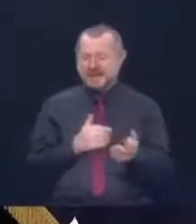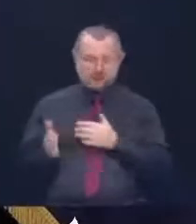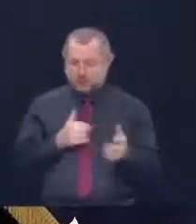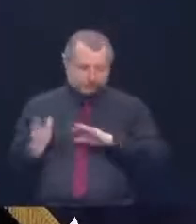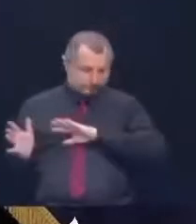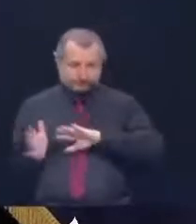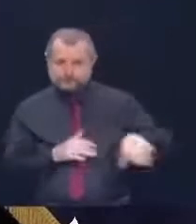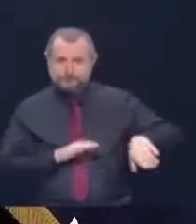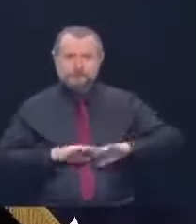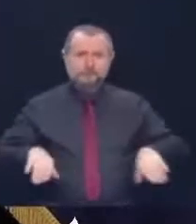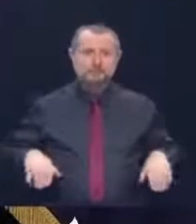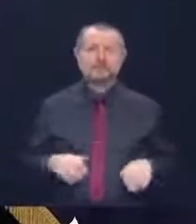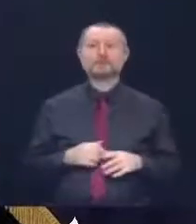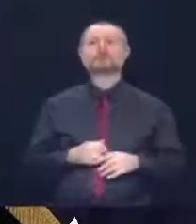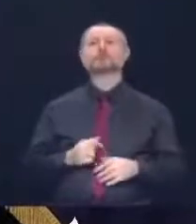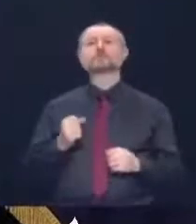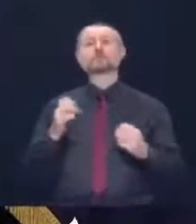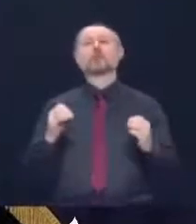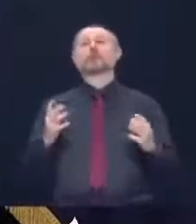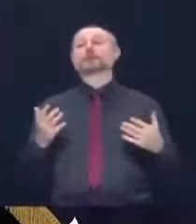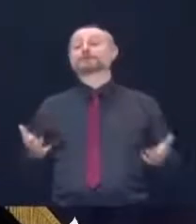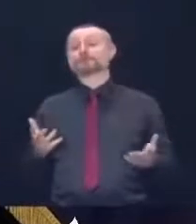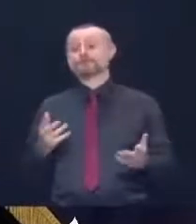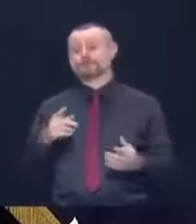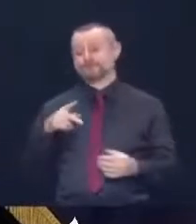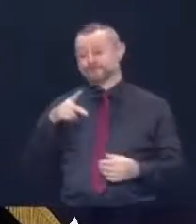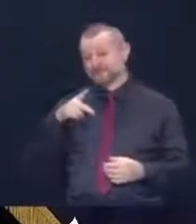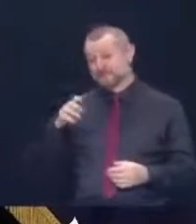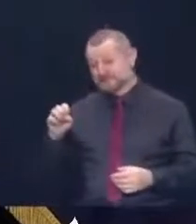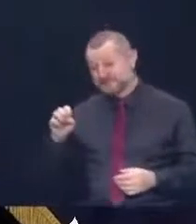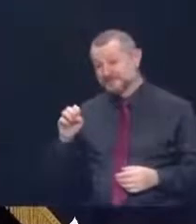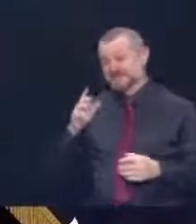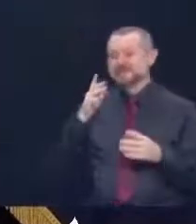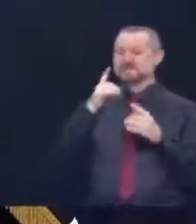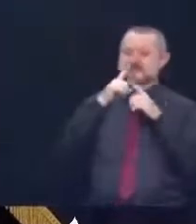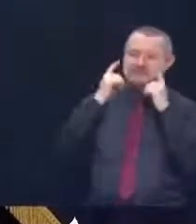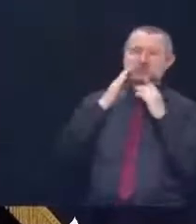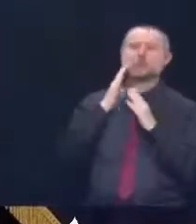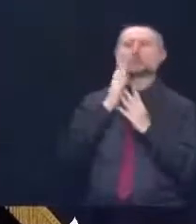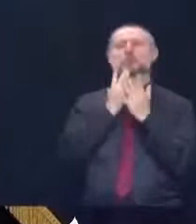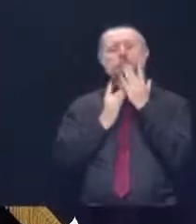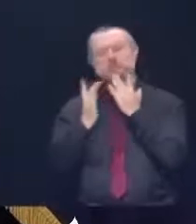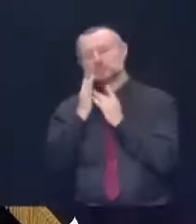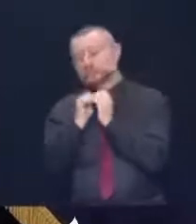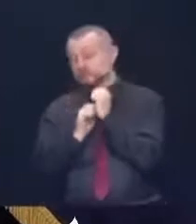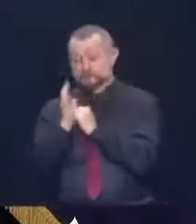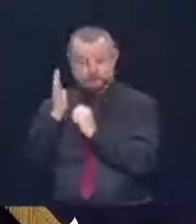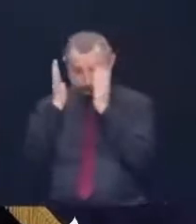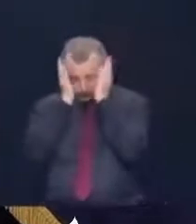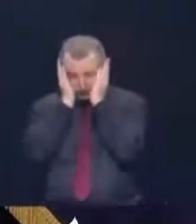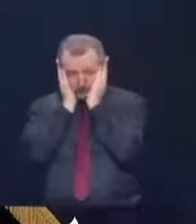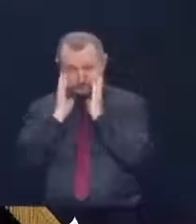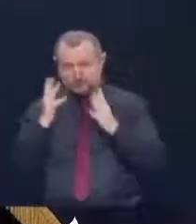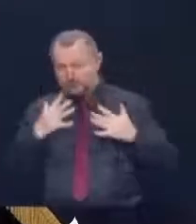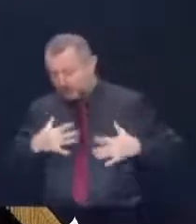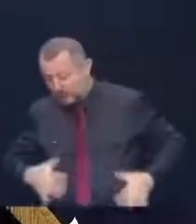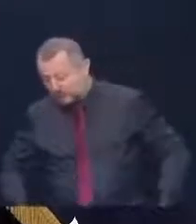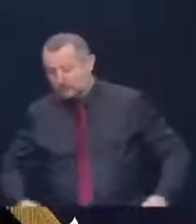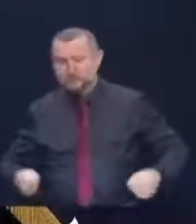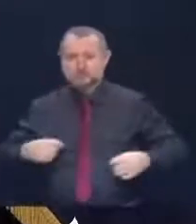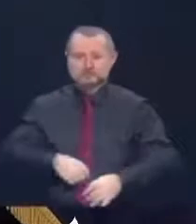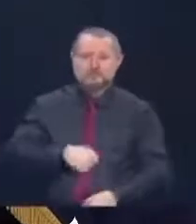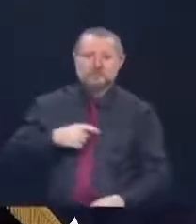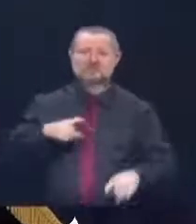was all a case of first impression. PPE became a major issue. Masks, gowns,